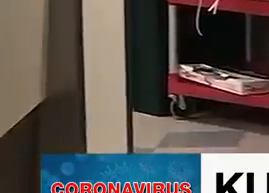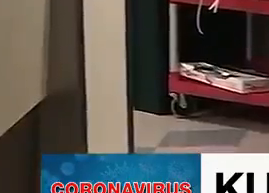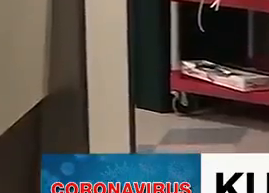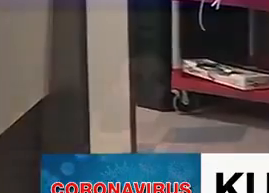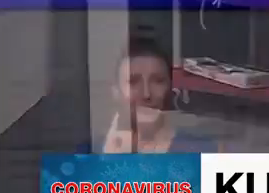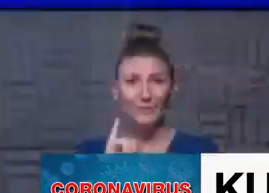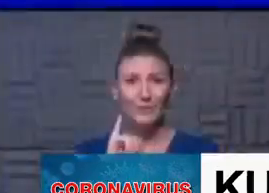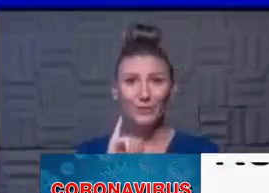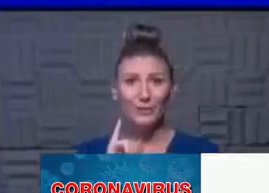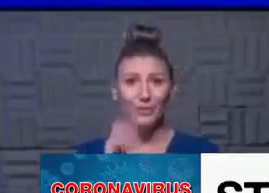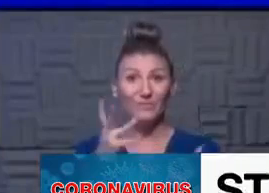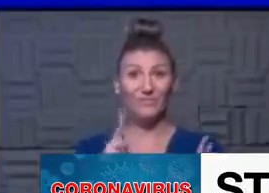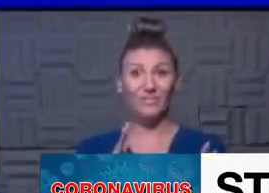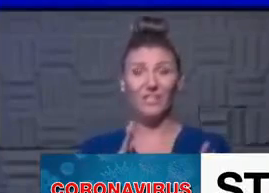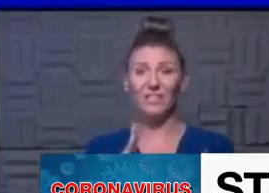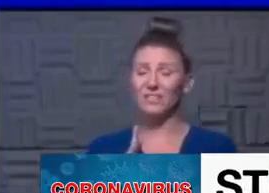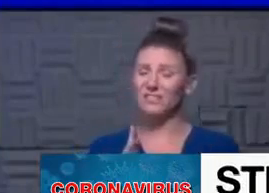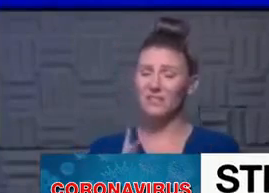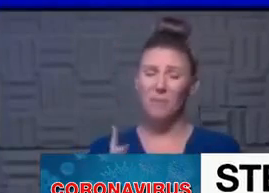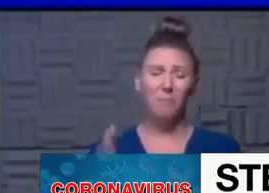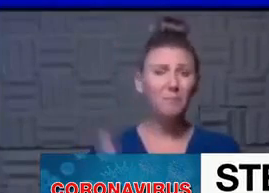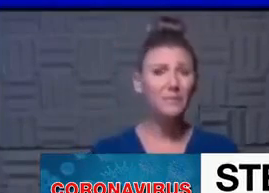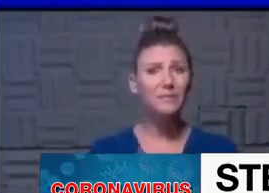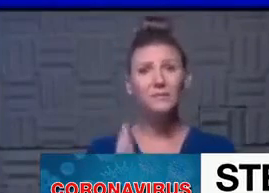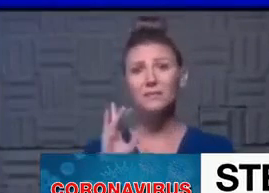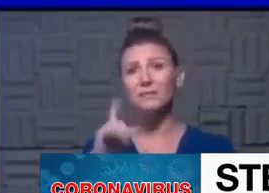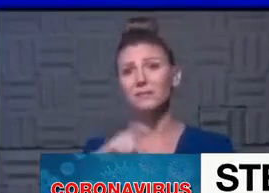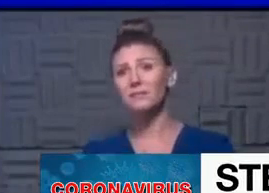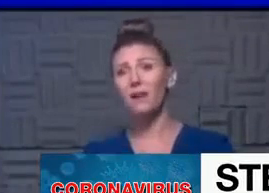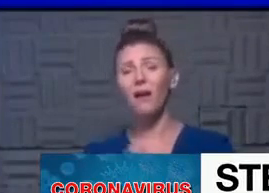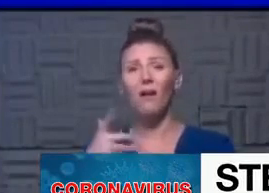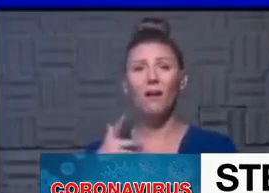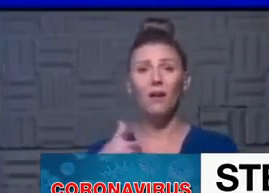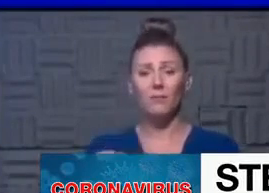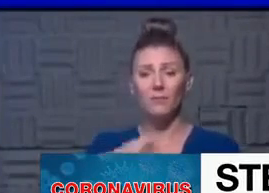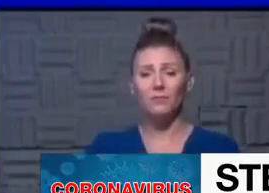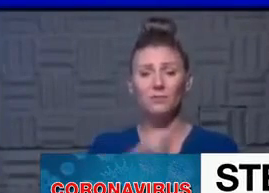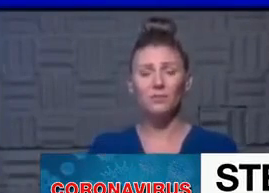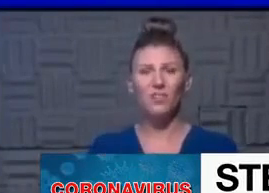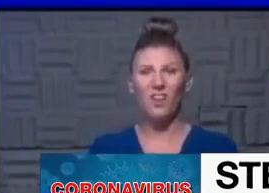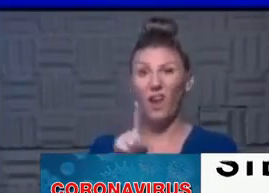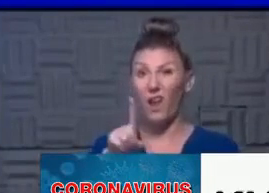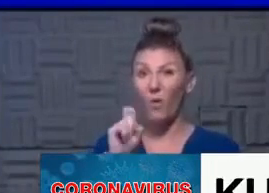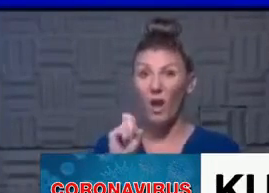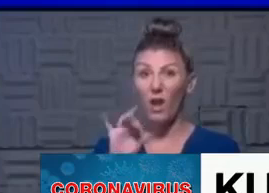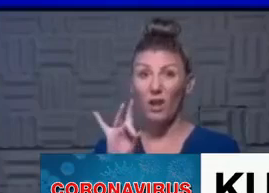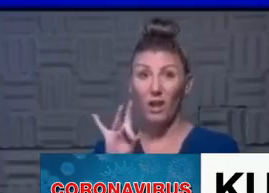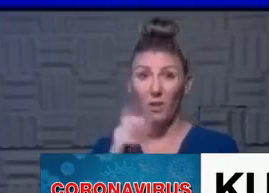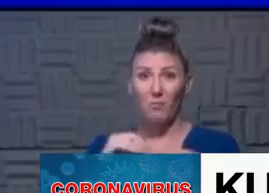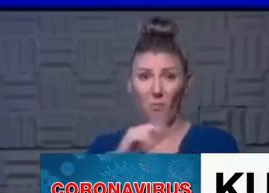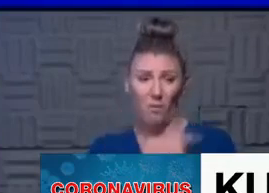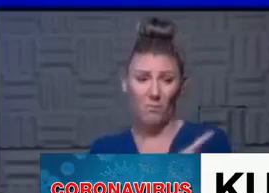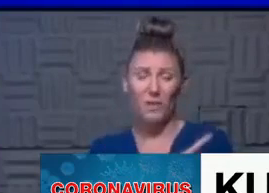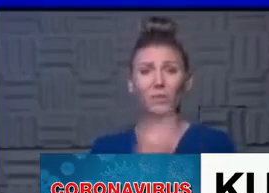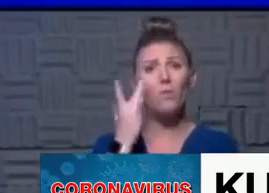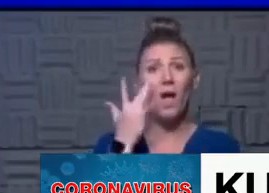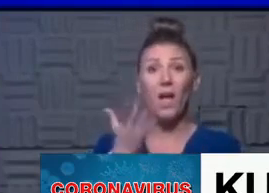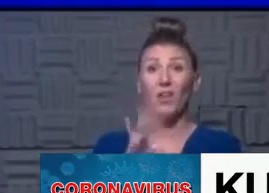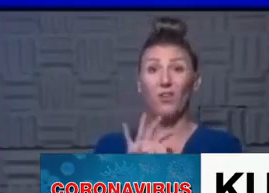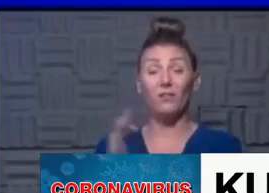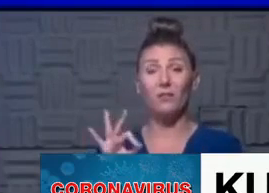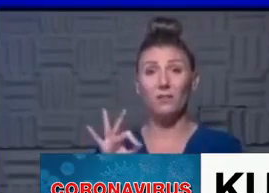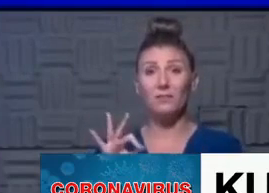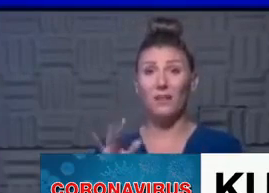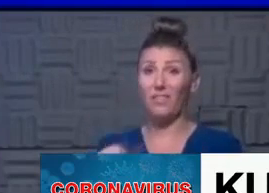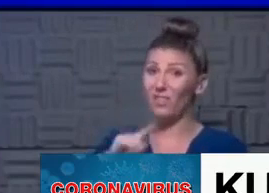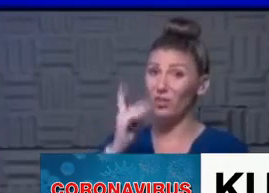up. This is the busiest time of the year for us. And now we have 108 more patients in because of COVID, and those patients are sick.